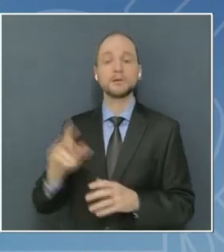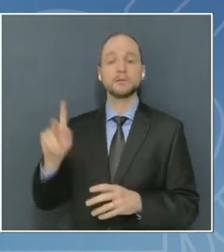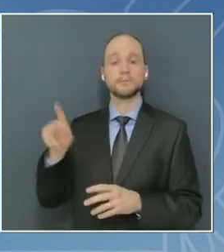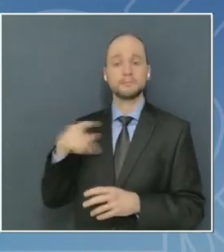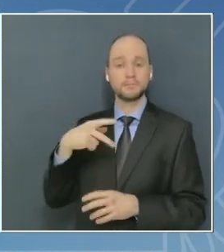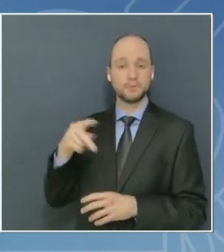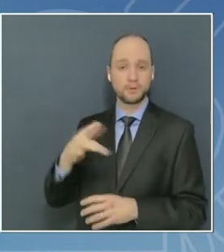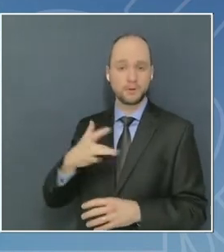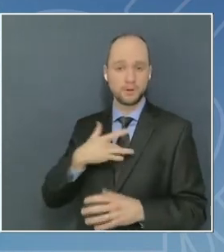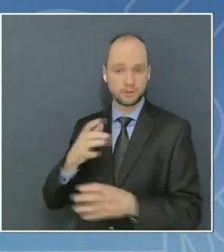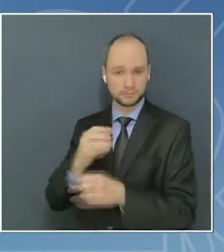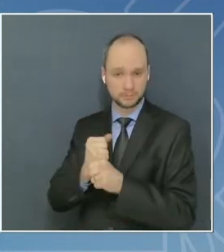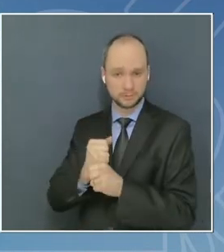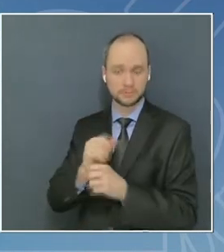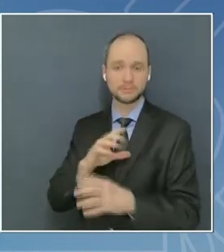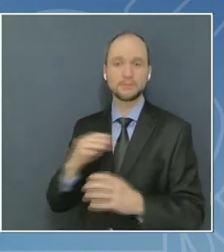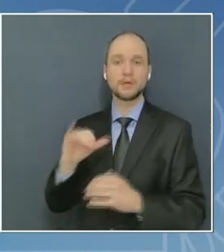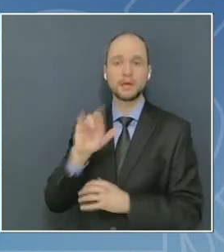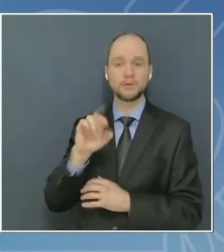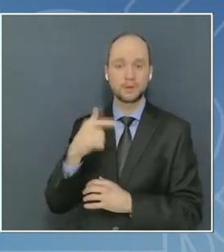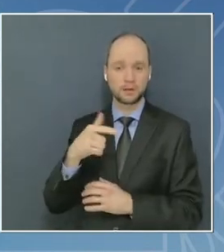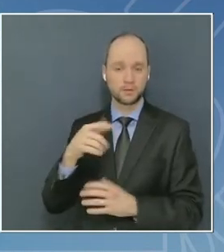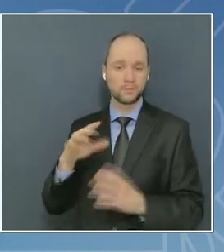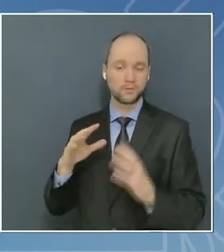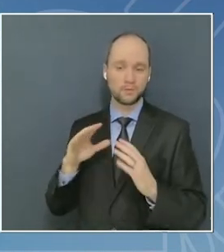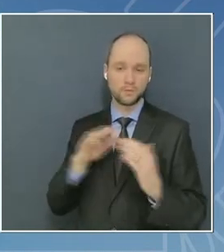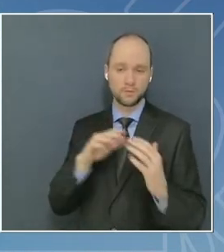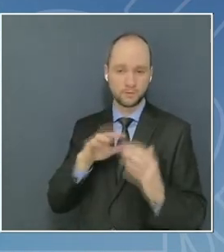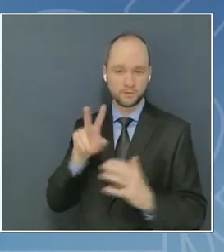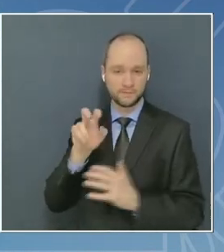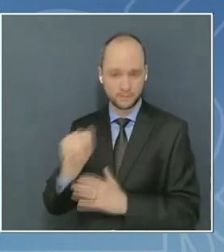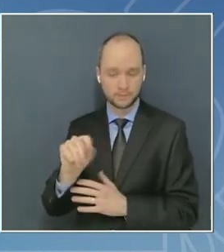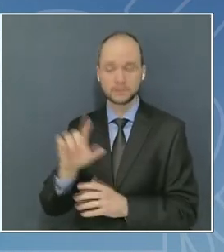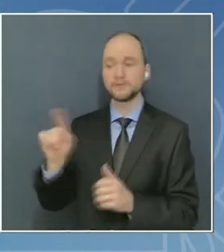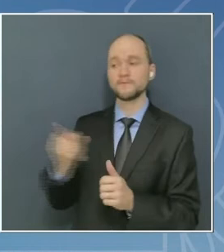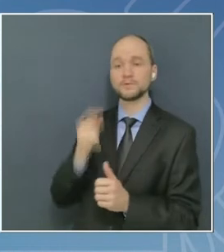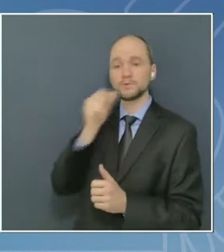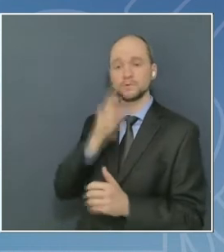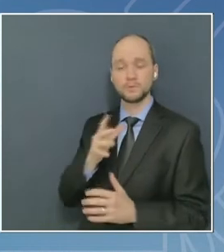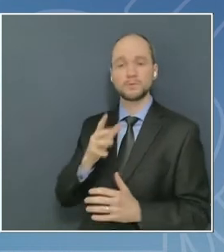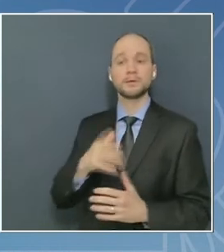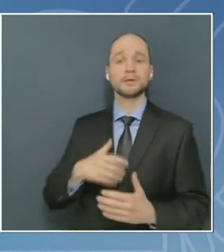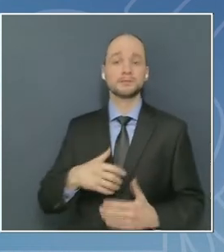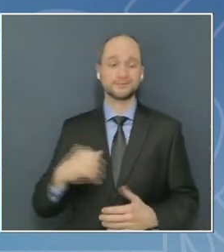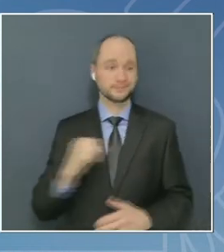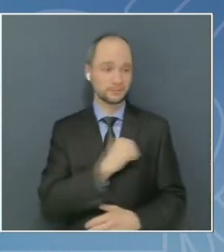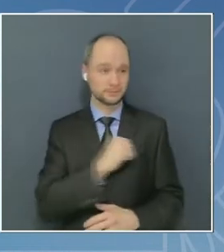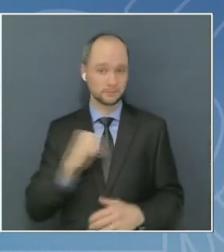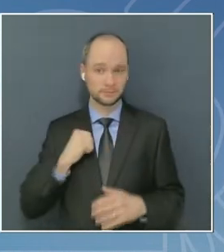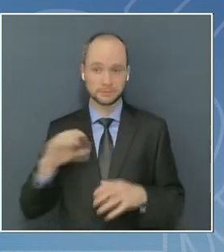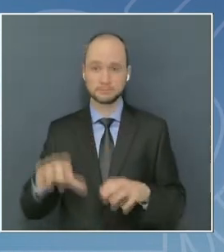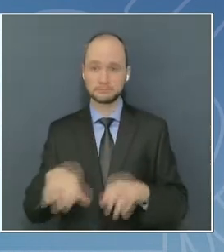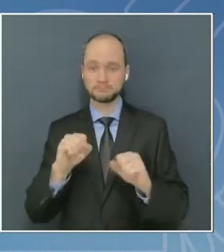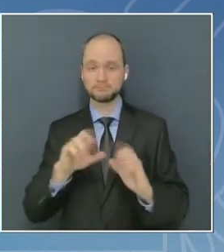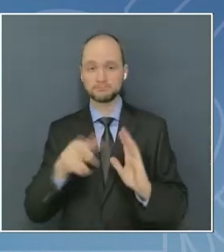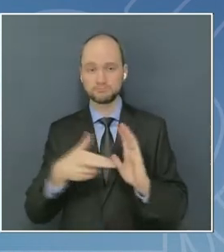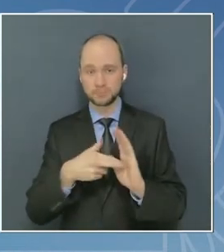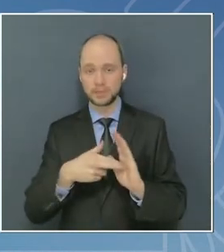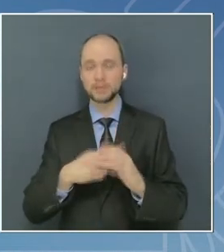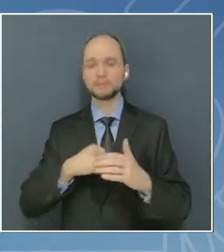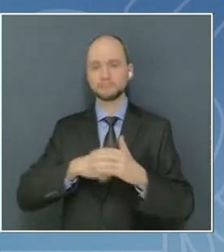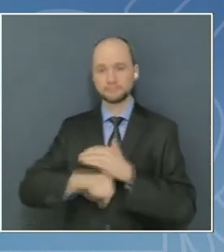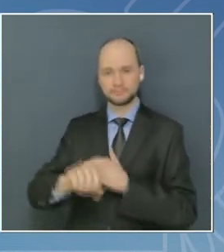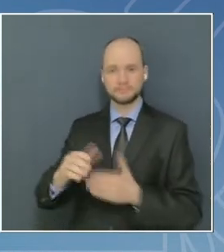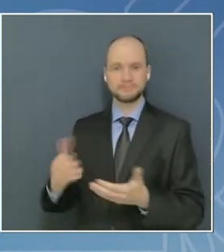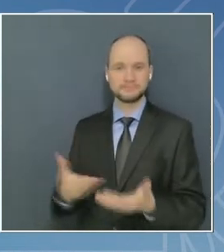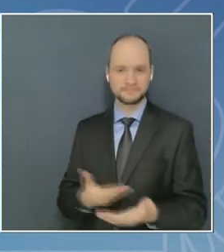Secretary of the U.S. Department of Veterans Affairs, and the first woman to have a baby while holding office in the U.S. Senate. Senator, it is truly